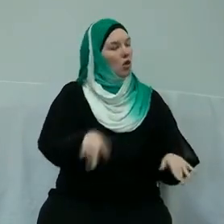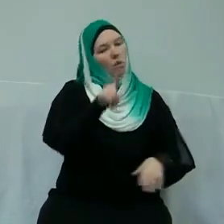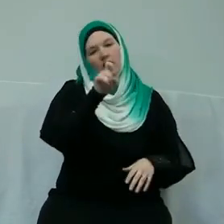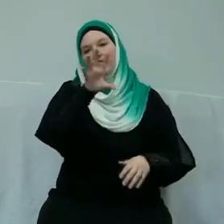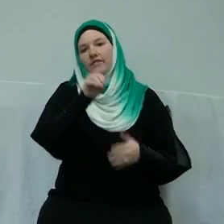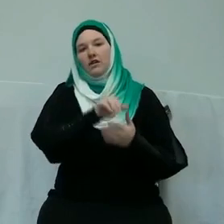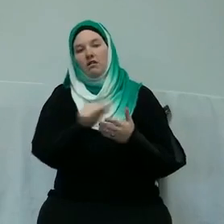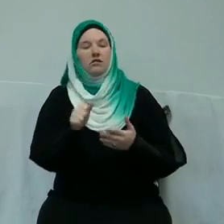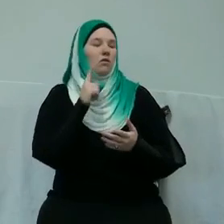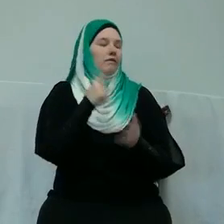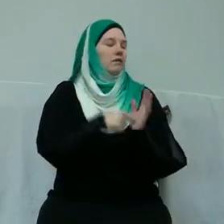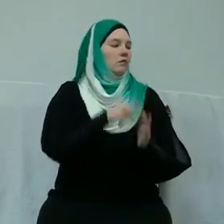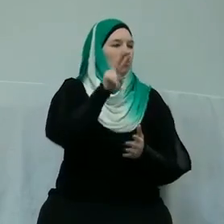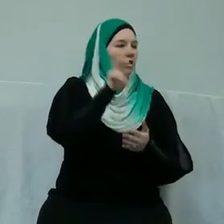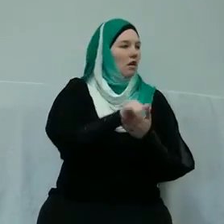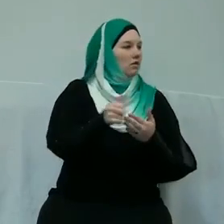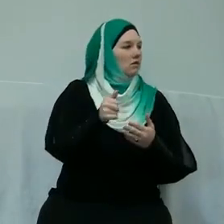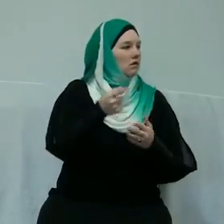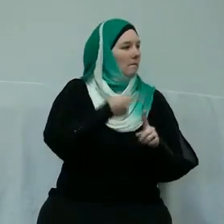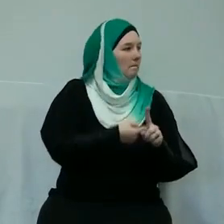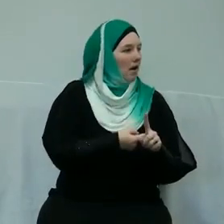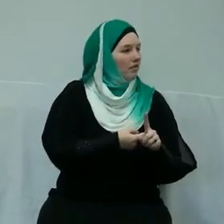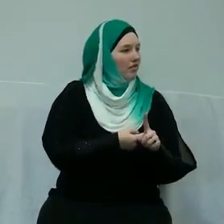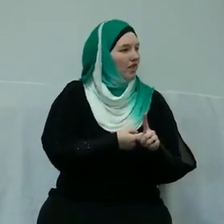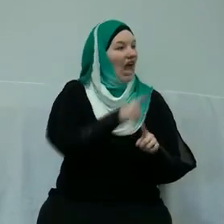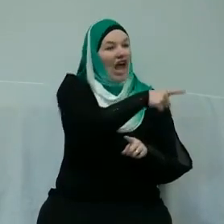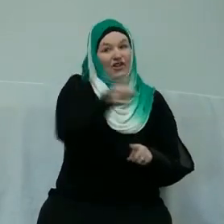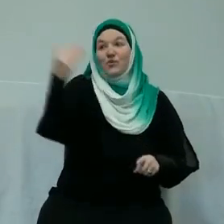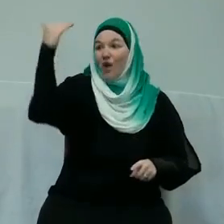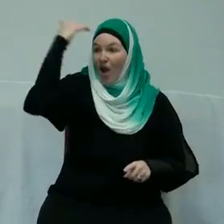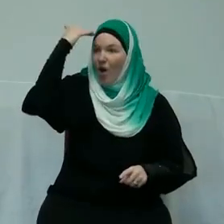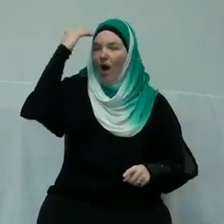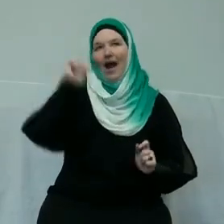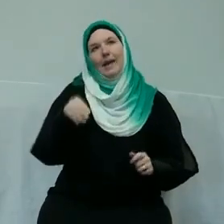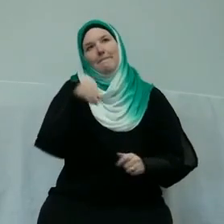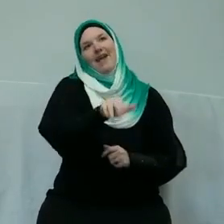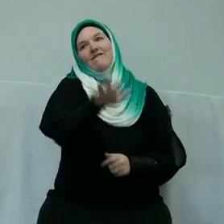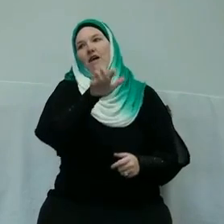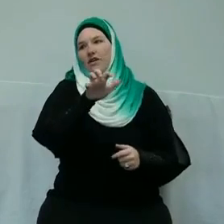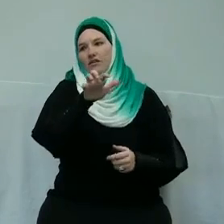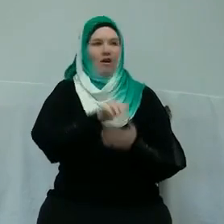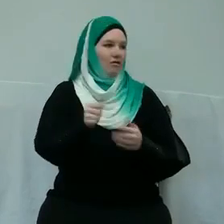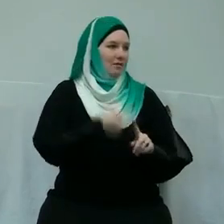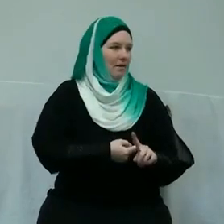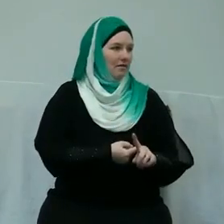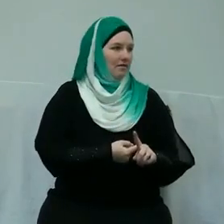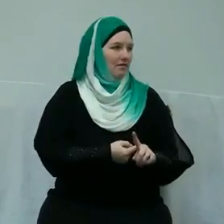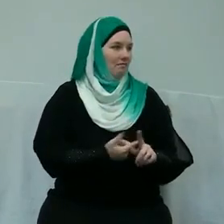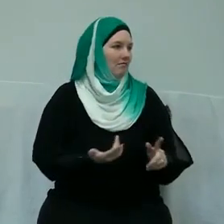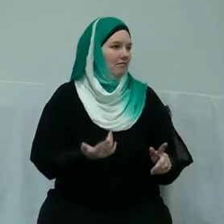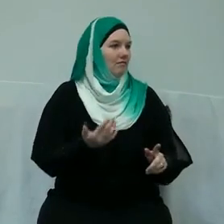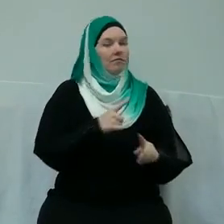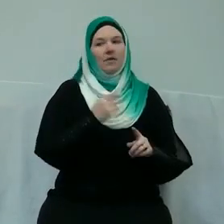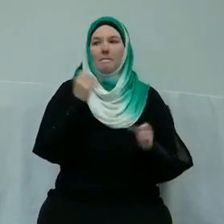or $200 a month, and you know you could do better. Let me tell you this. Many